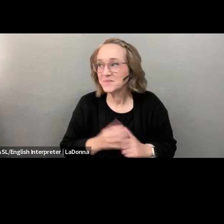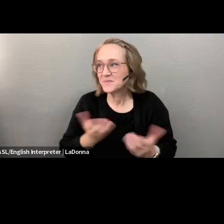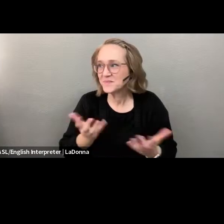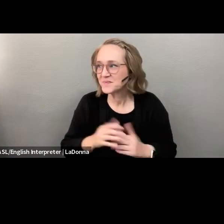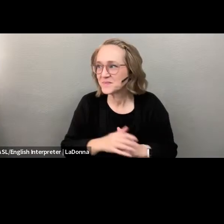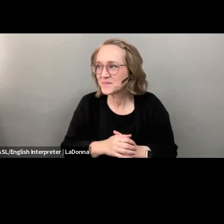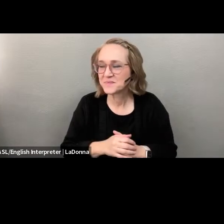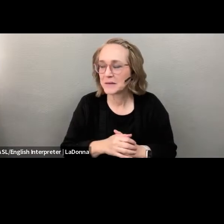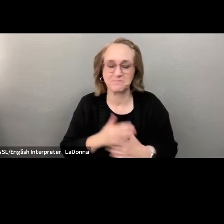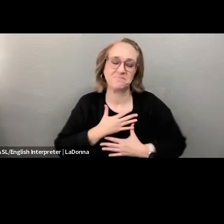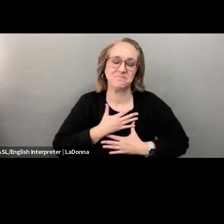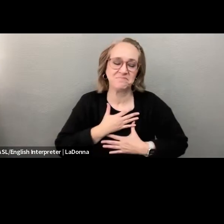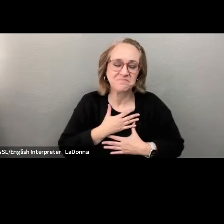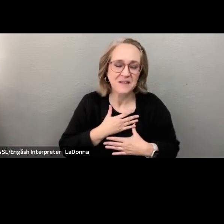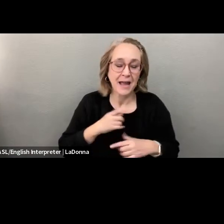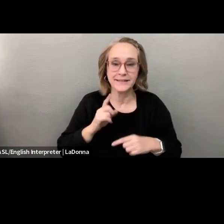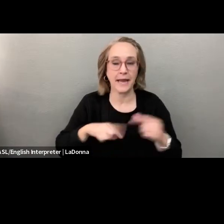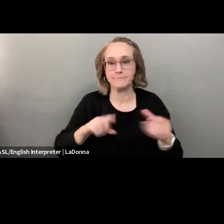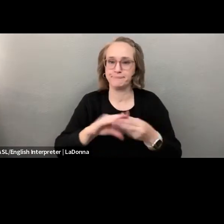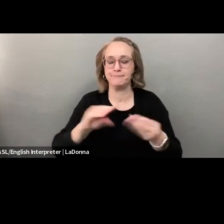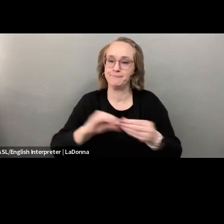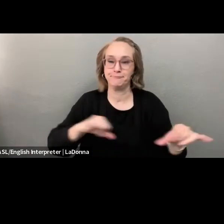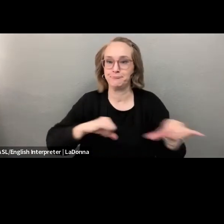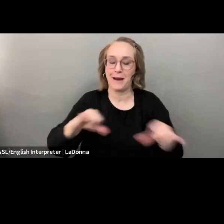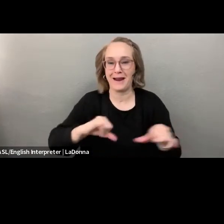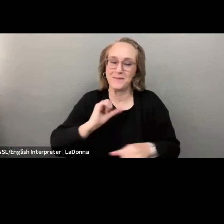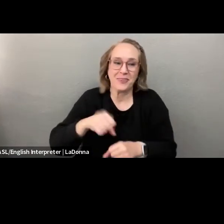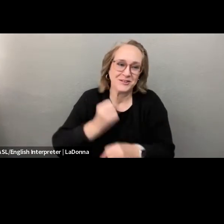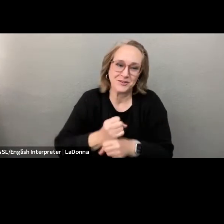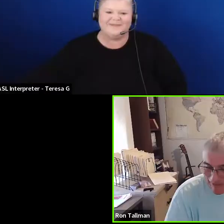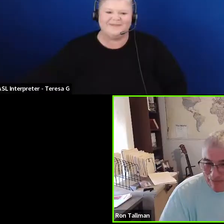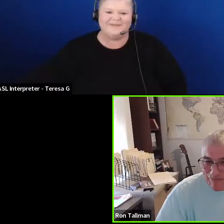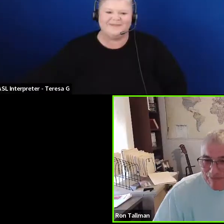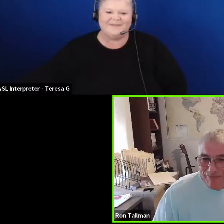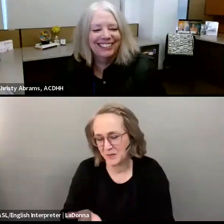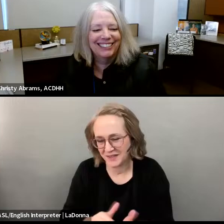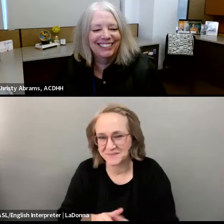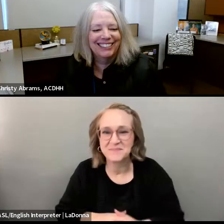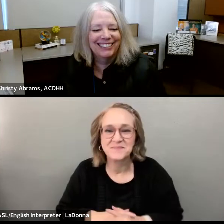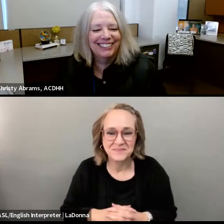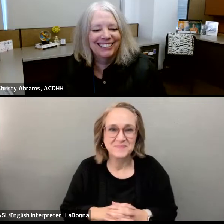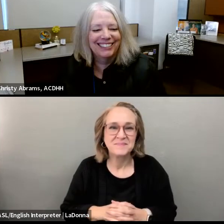say enough about how we did that this year. Thank you.